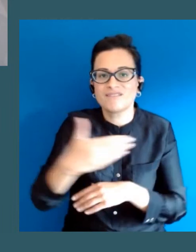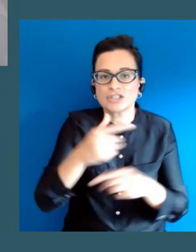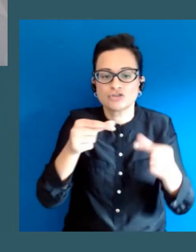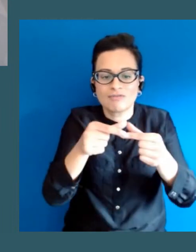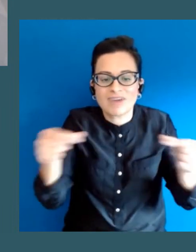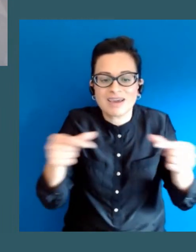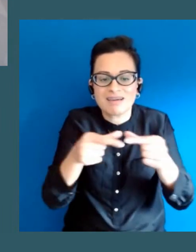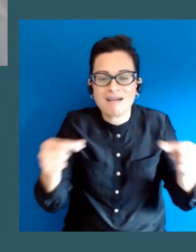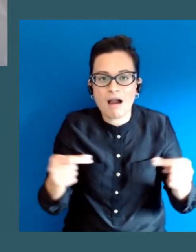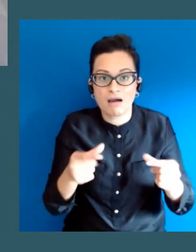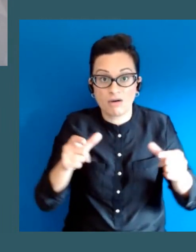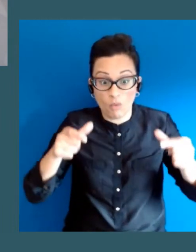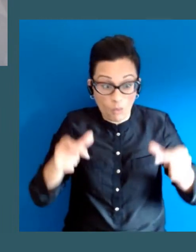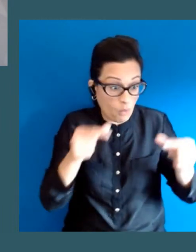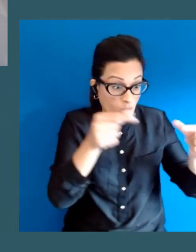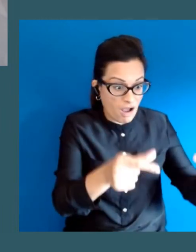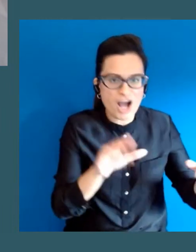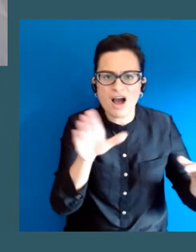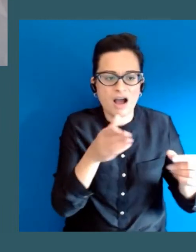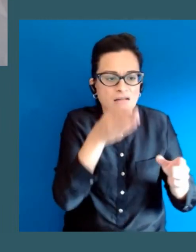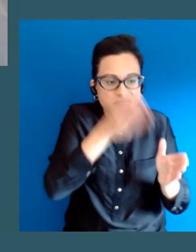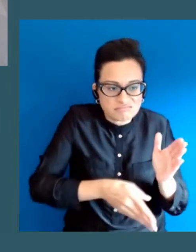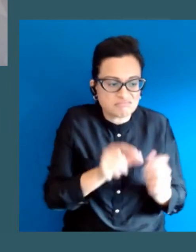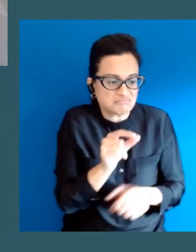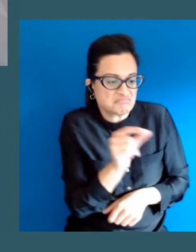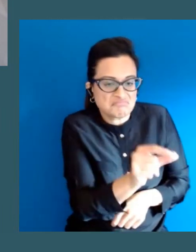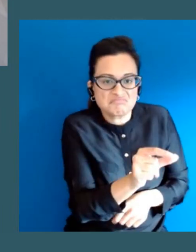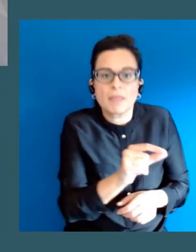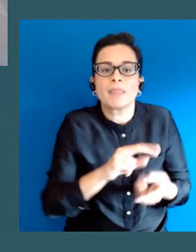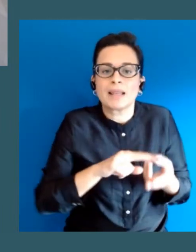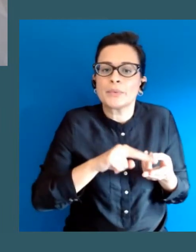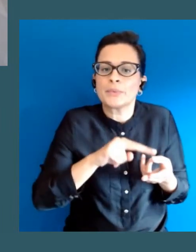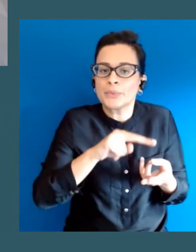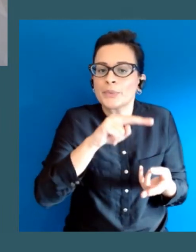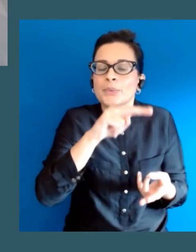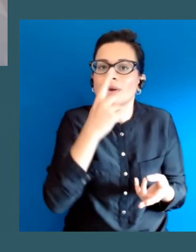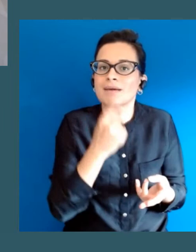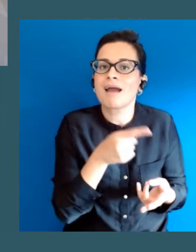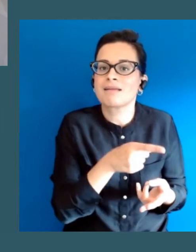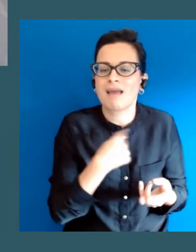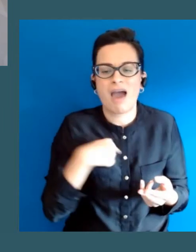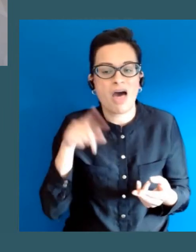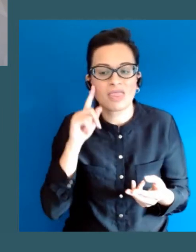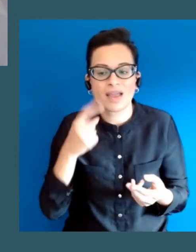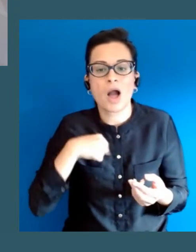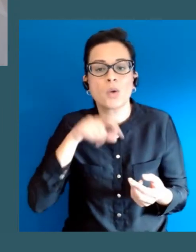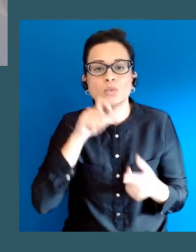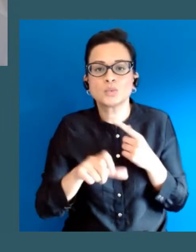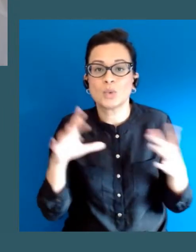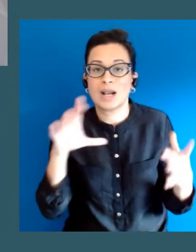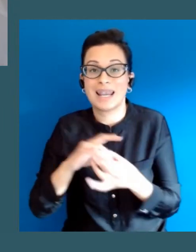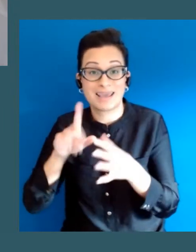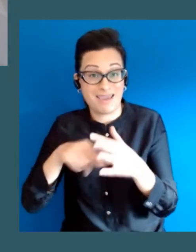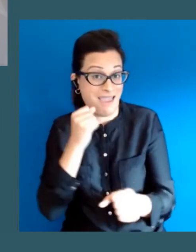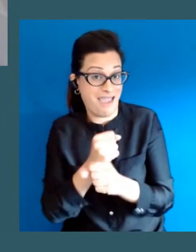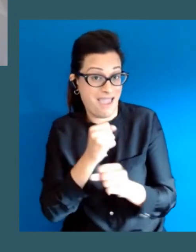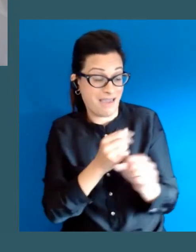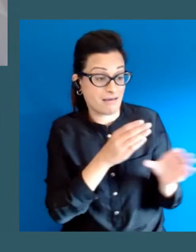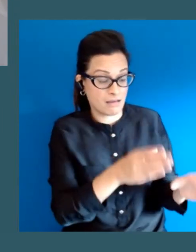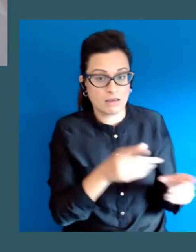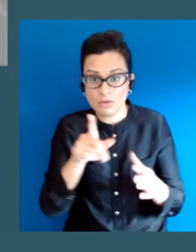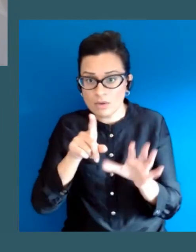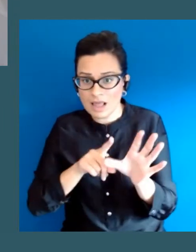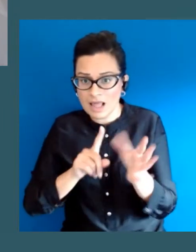amount, and then you can increase it. And I think that's where I would do it for egg. I'm not sure if Lydia disagrees. I